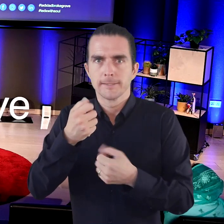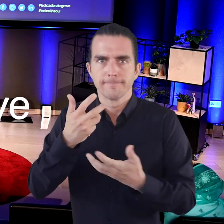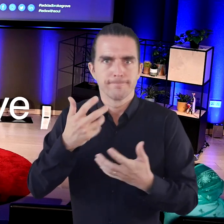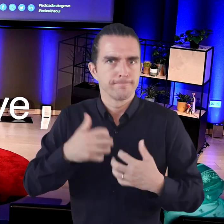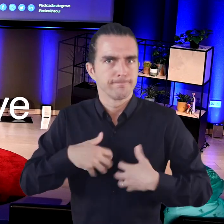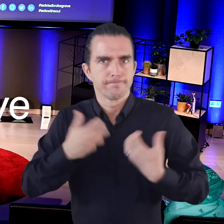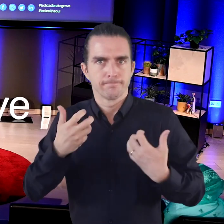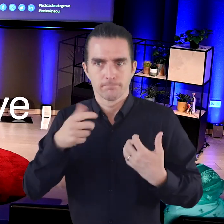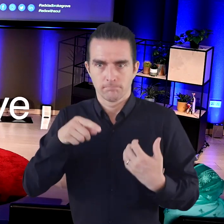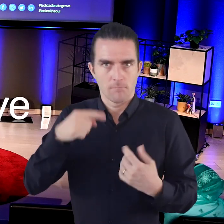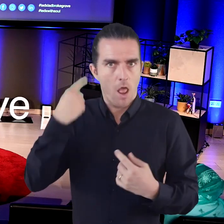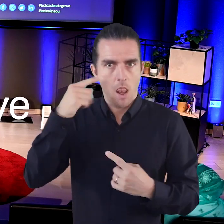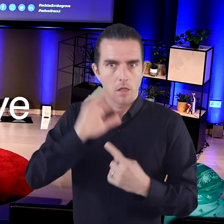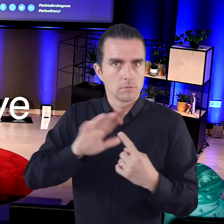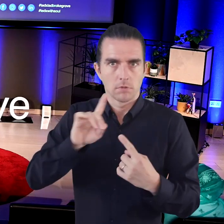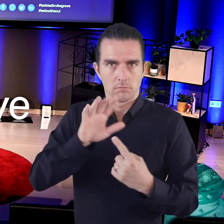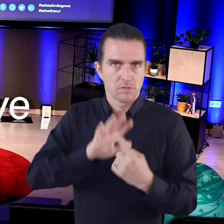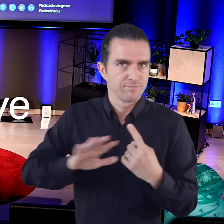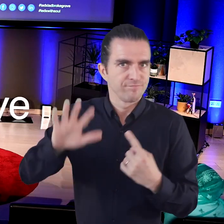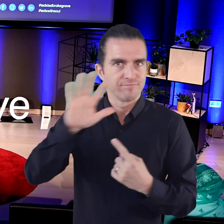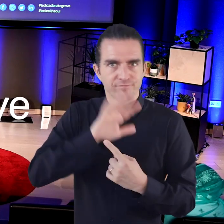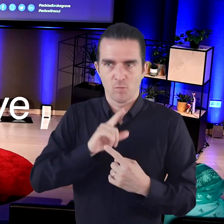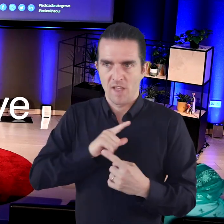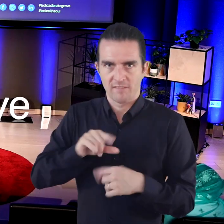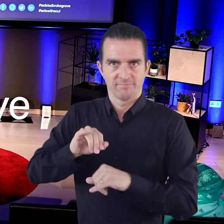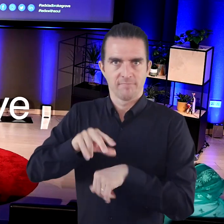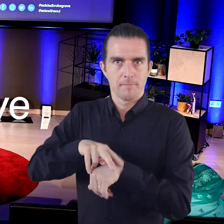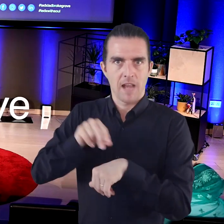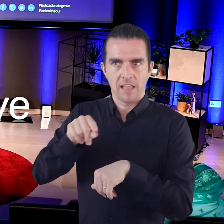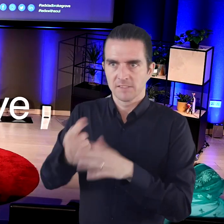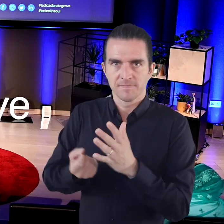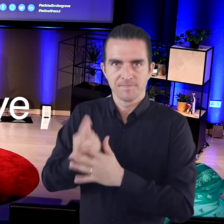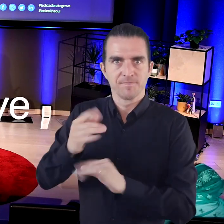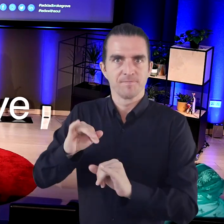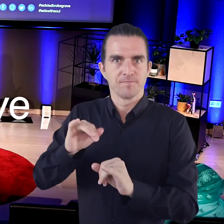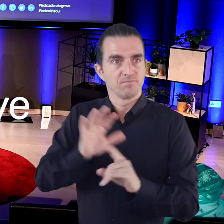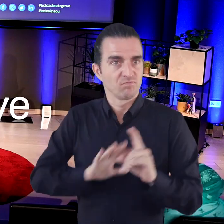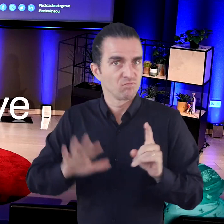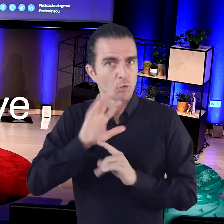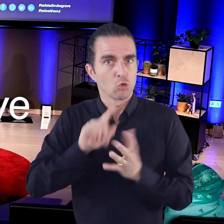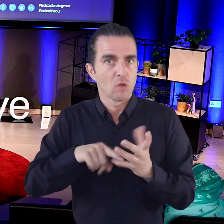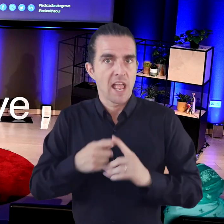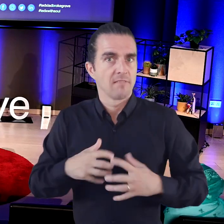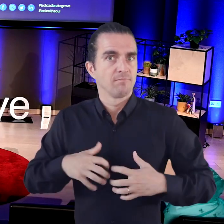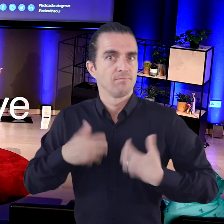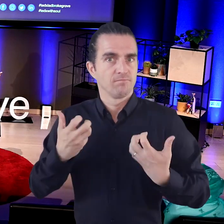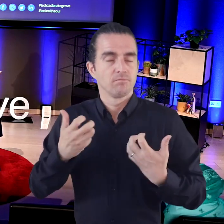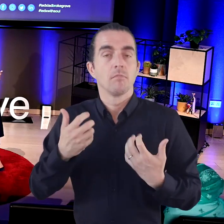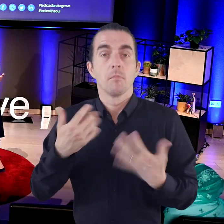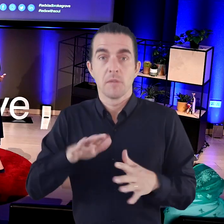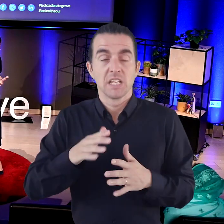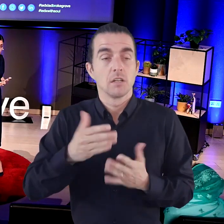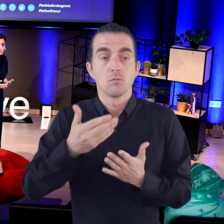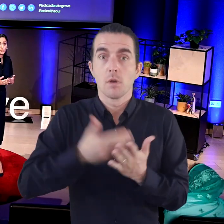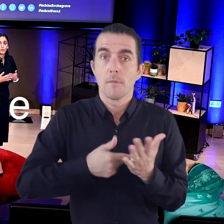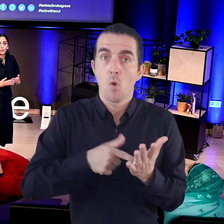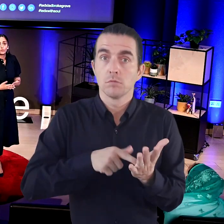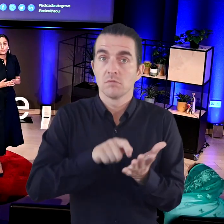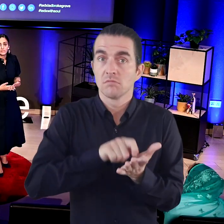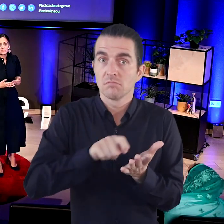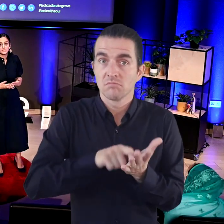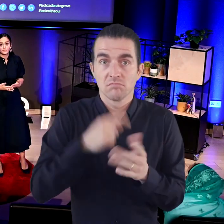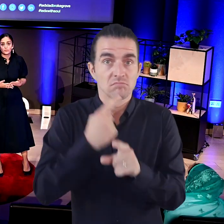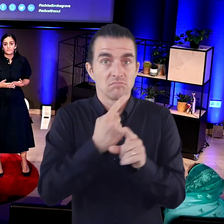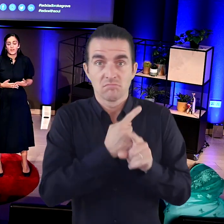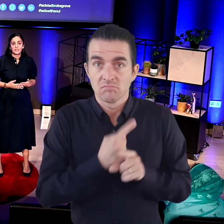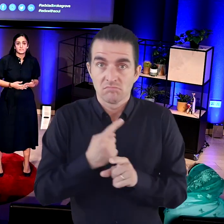but across the United Kingdom. Official reports written about the events of that summer all focused on all